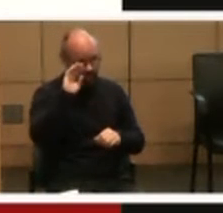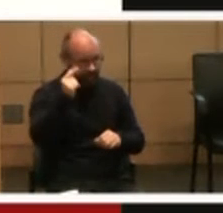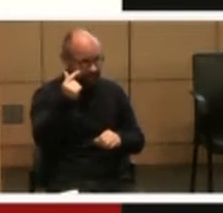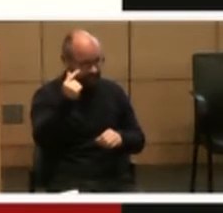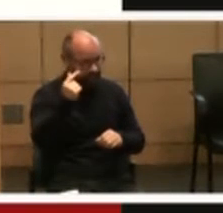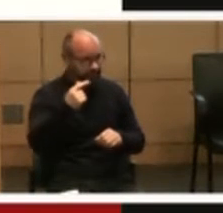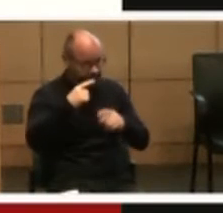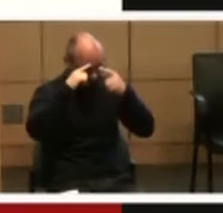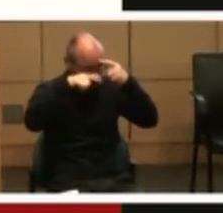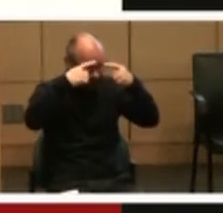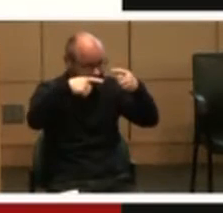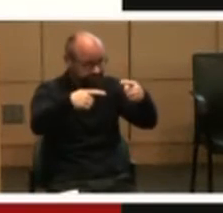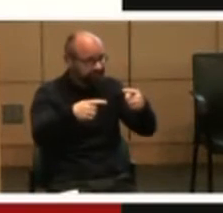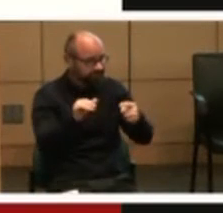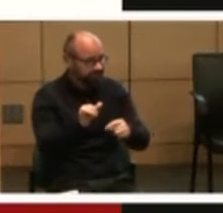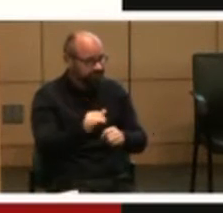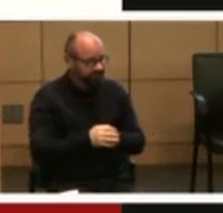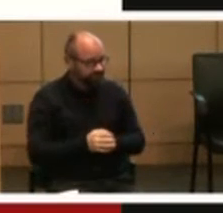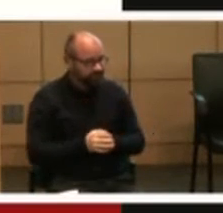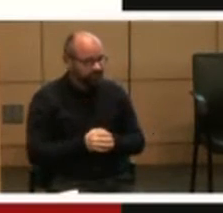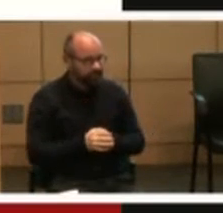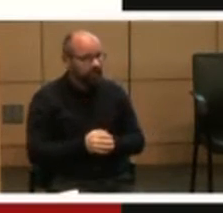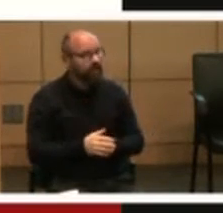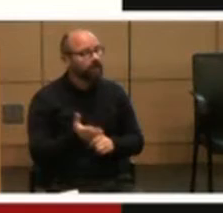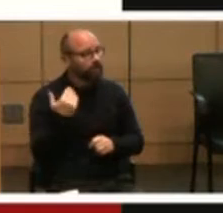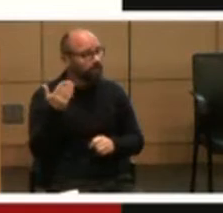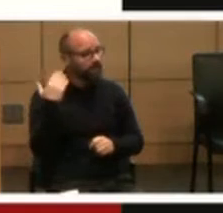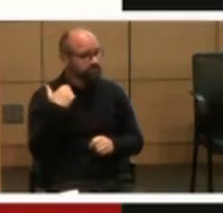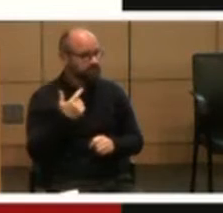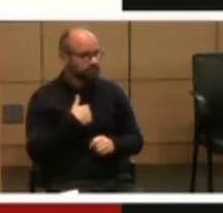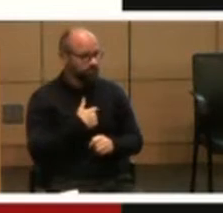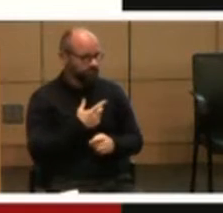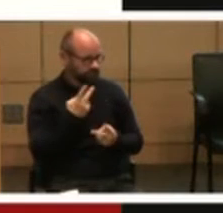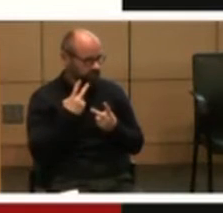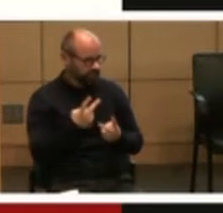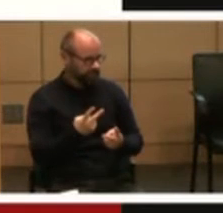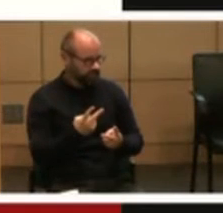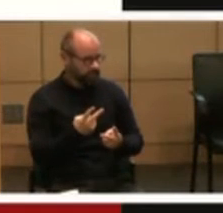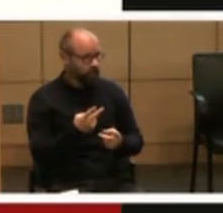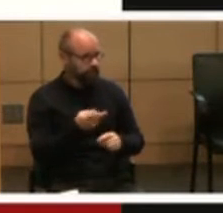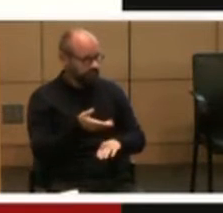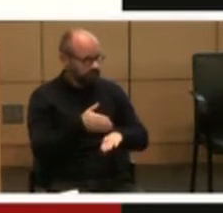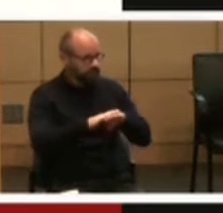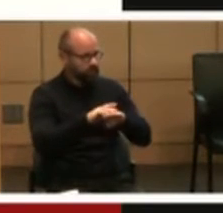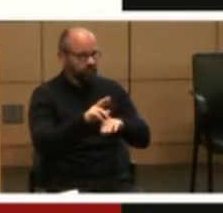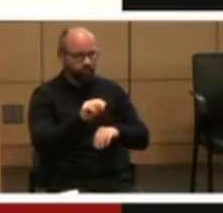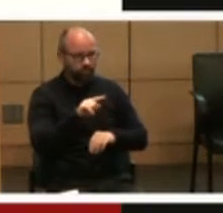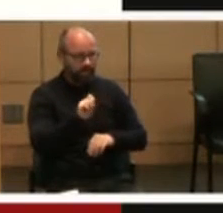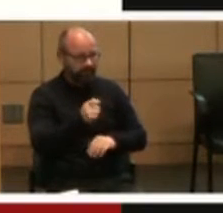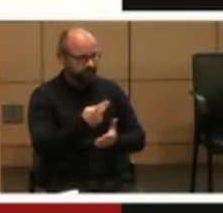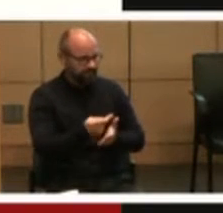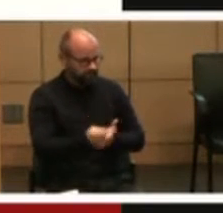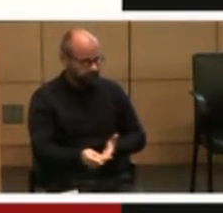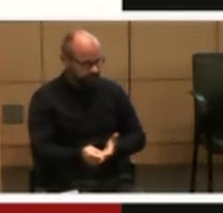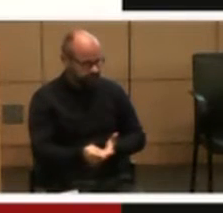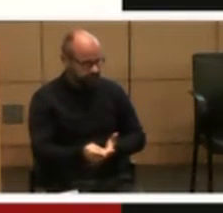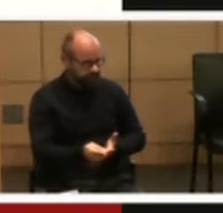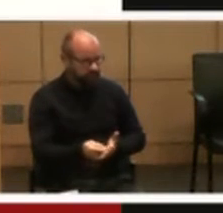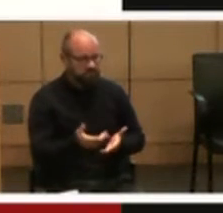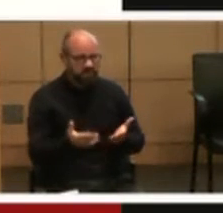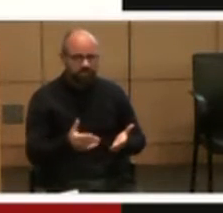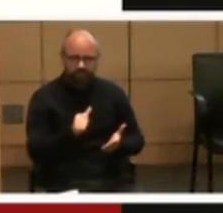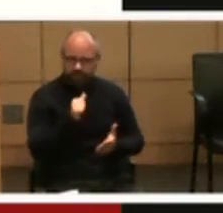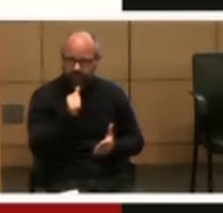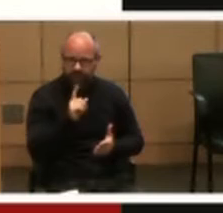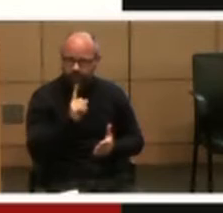Educationally, in the past, there was found to be a much increased rate of grade failures. It's probably not true anymore.